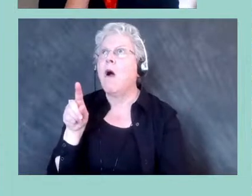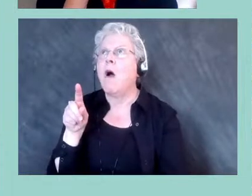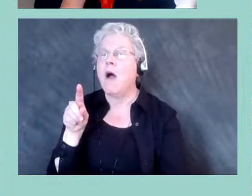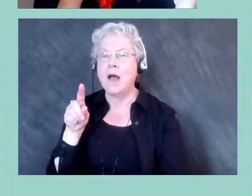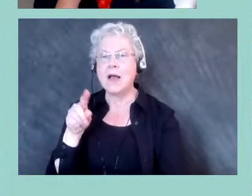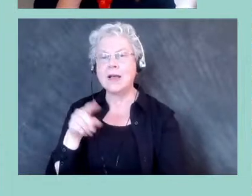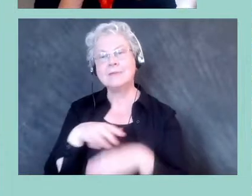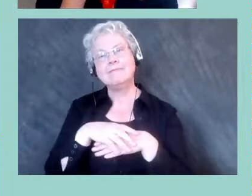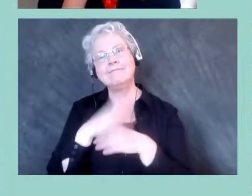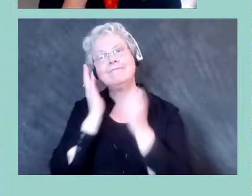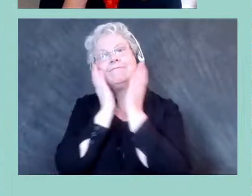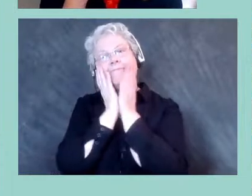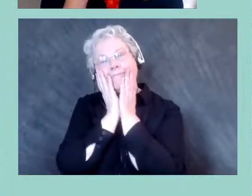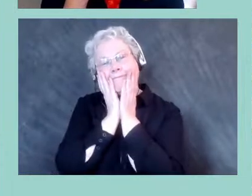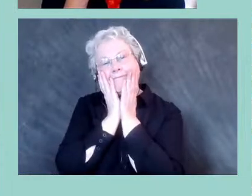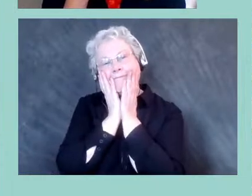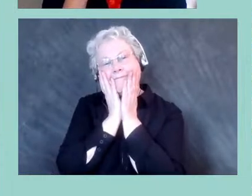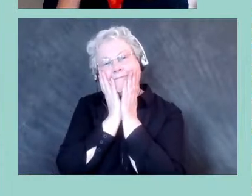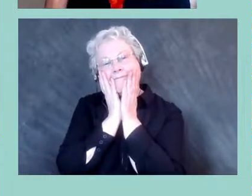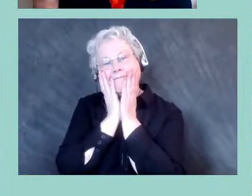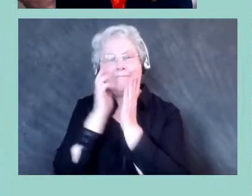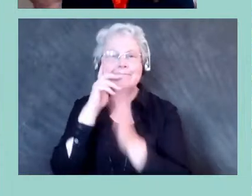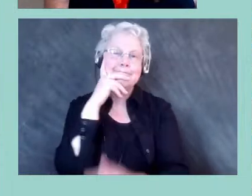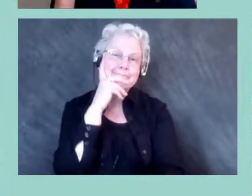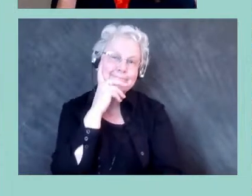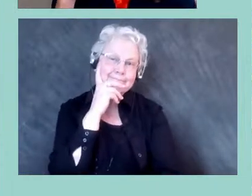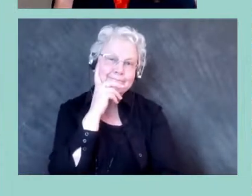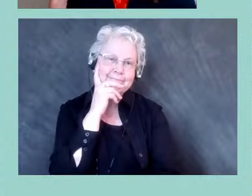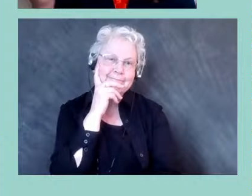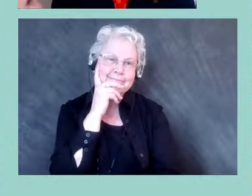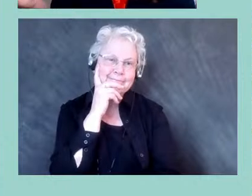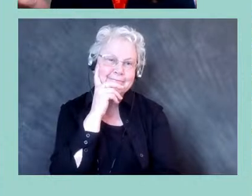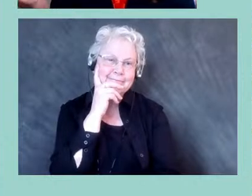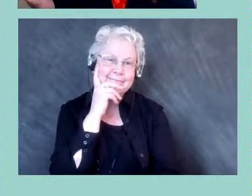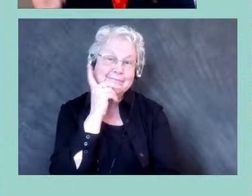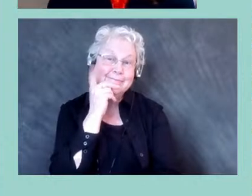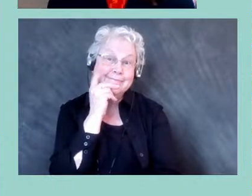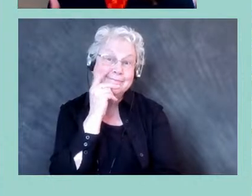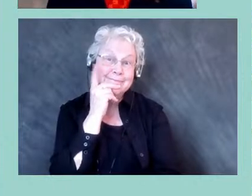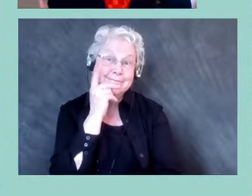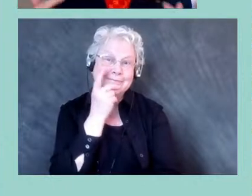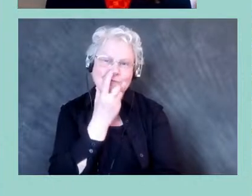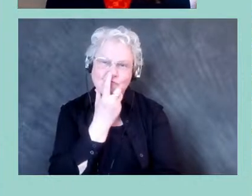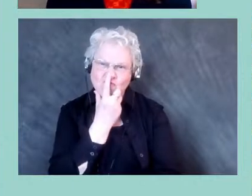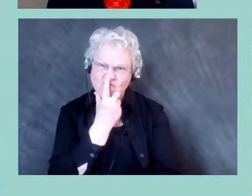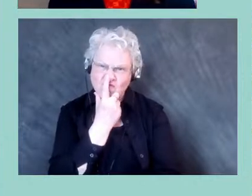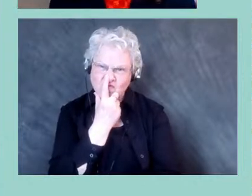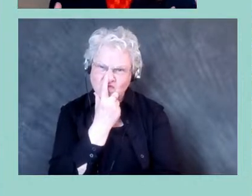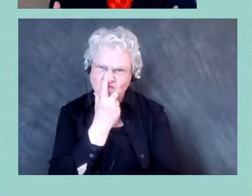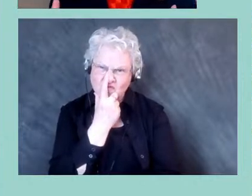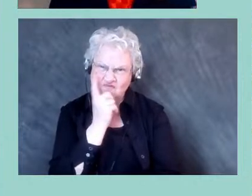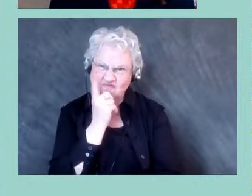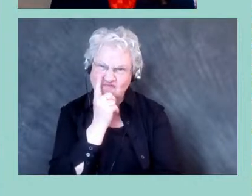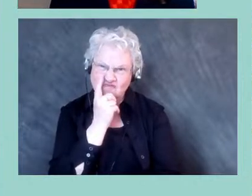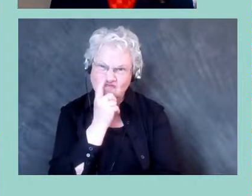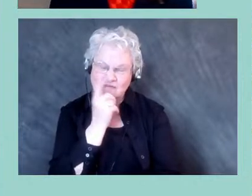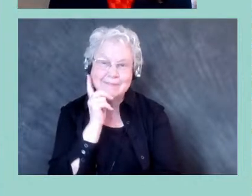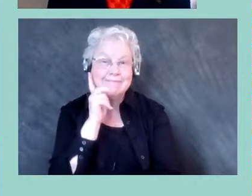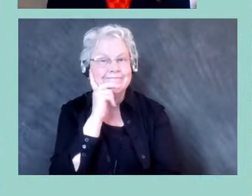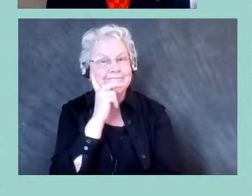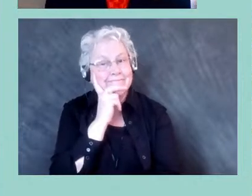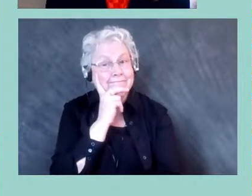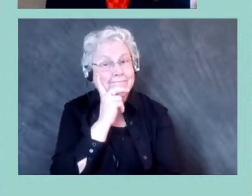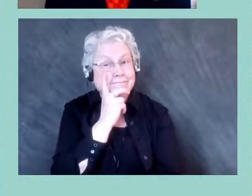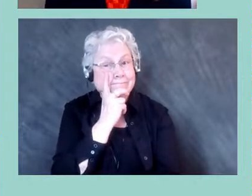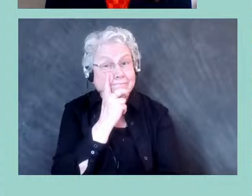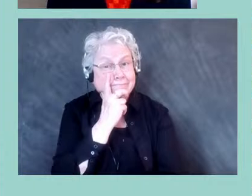casually rested across her face, kind of like this. Her finger and her nose in close proximity